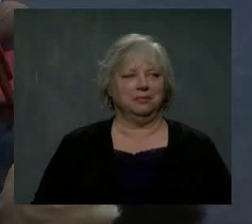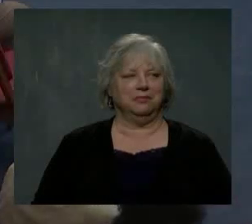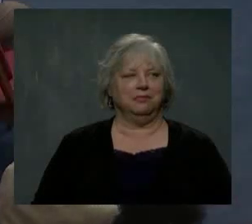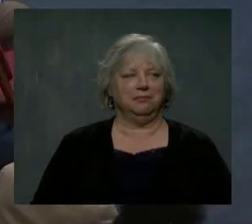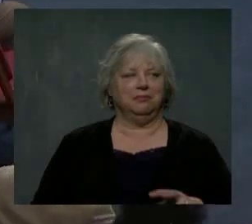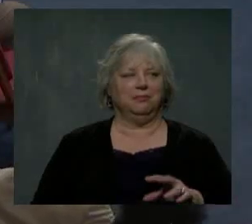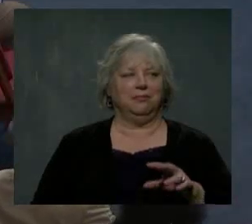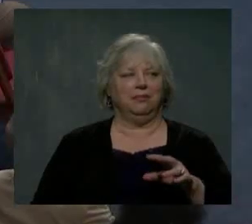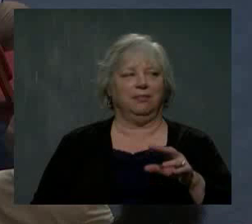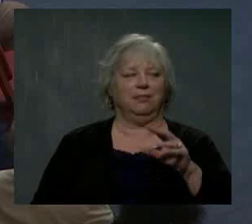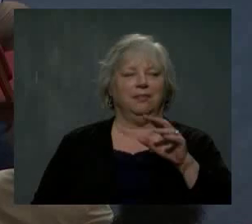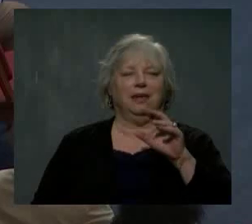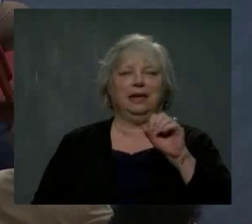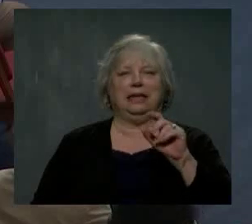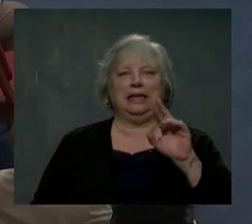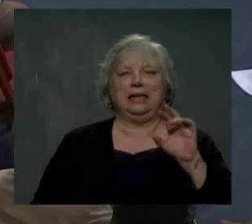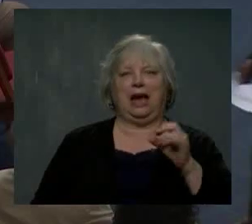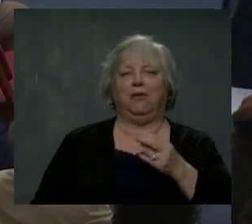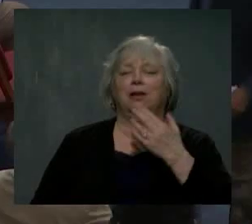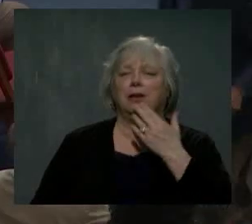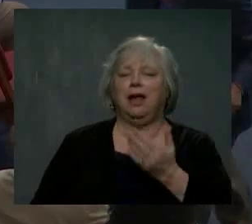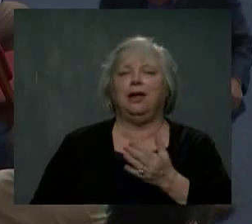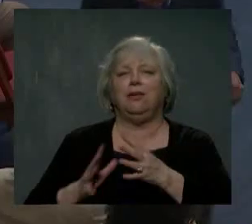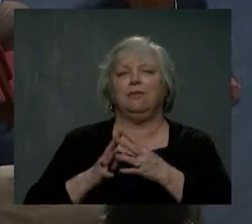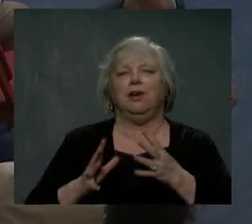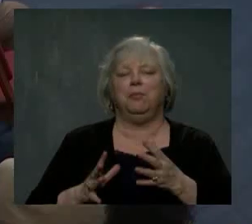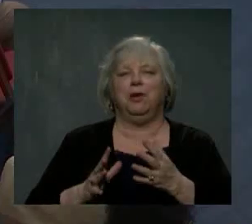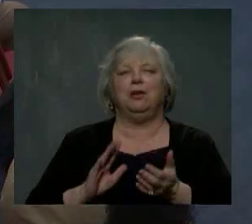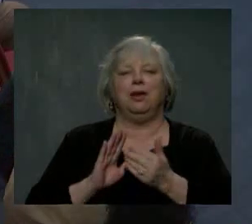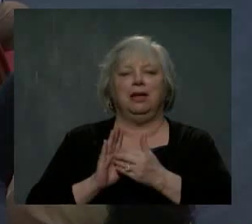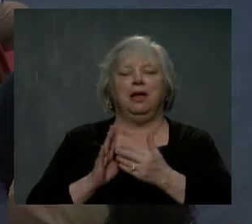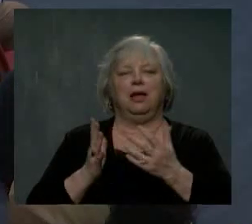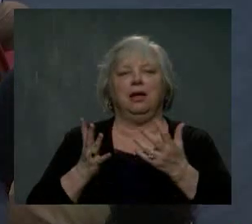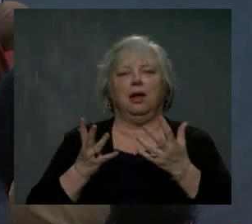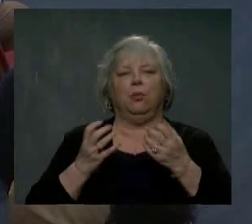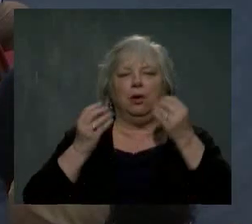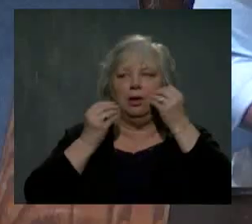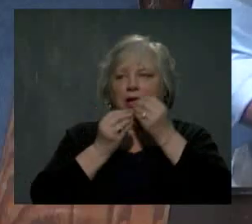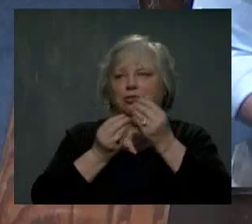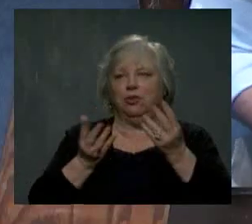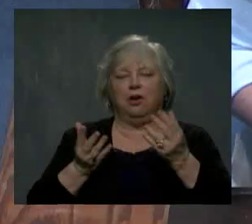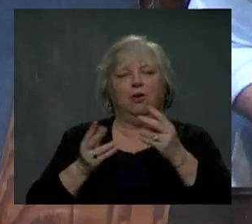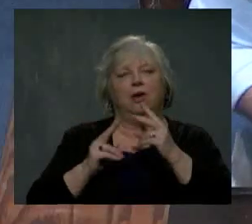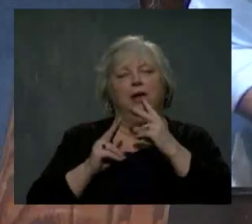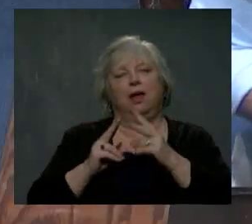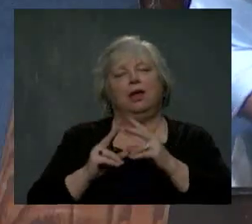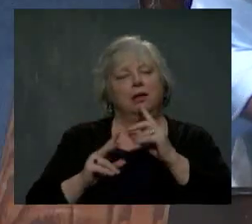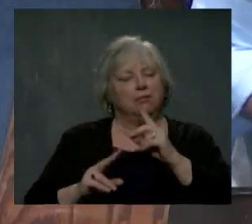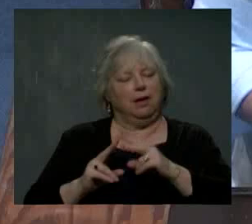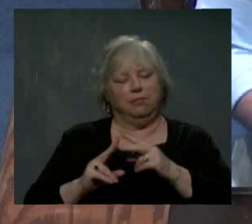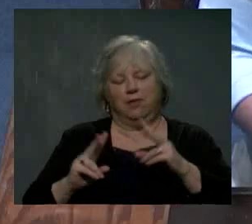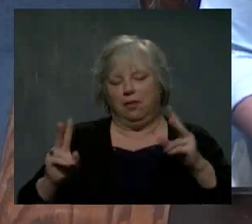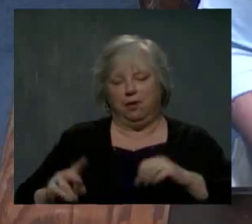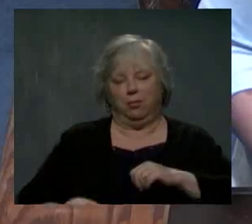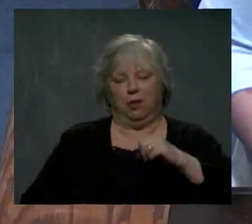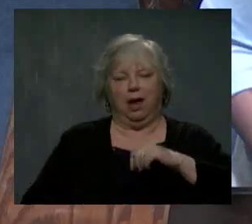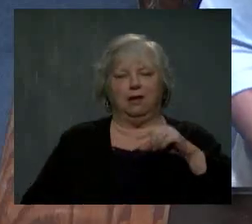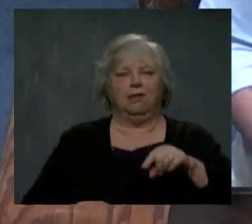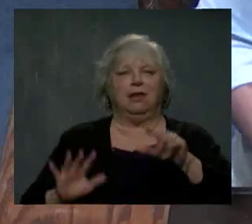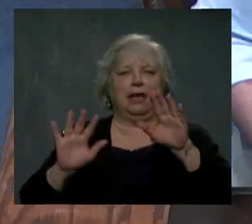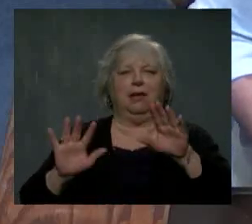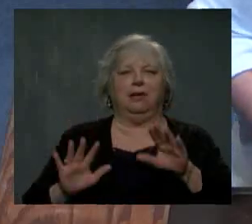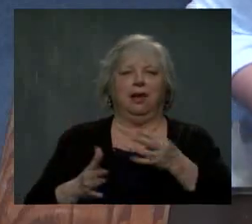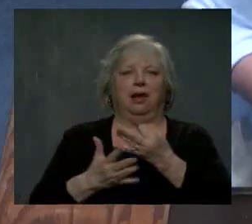So thank you very much. Once again, I just want to let you know just how very proud I am of this